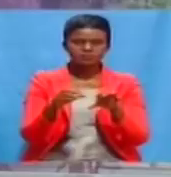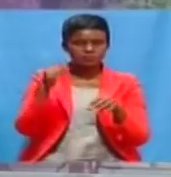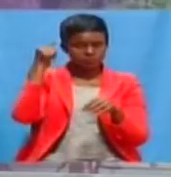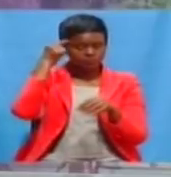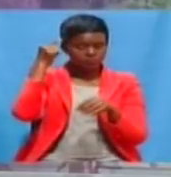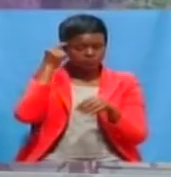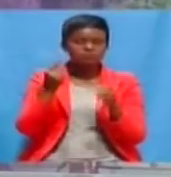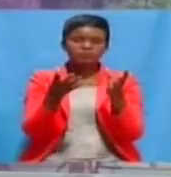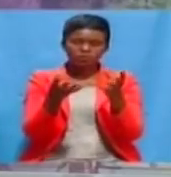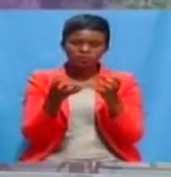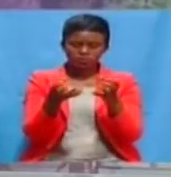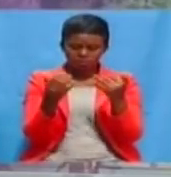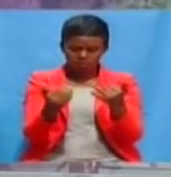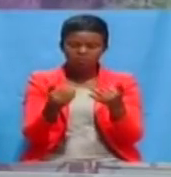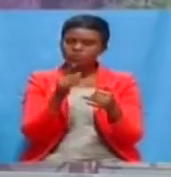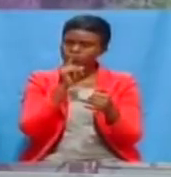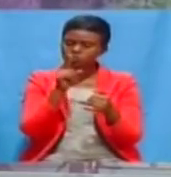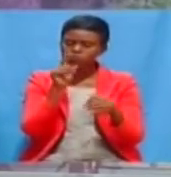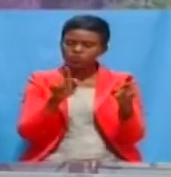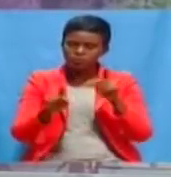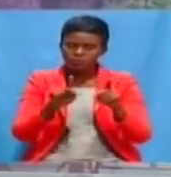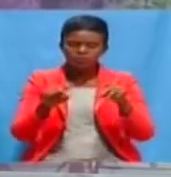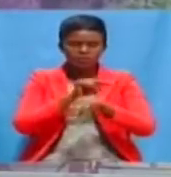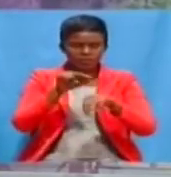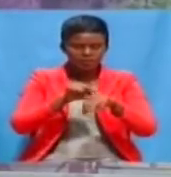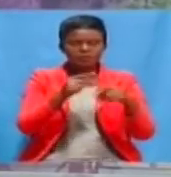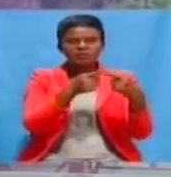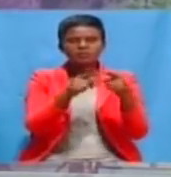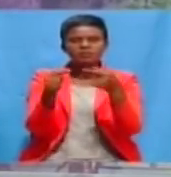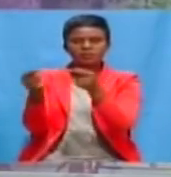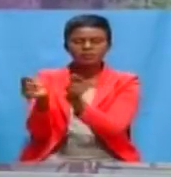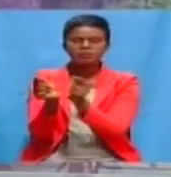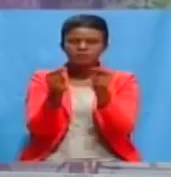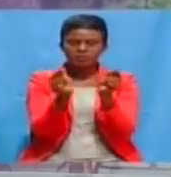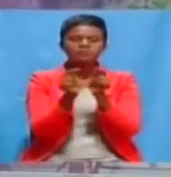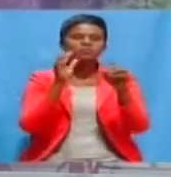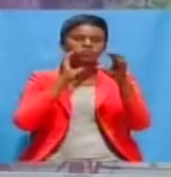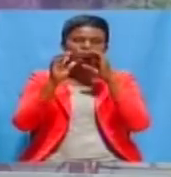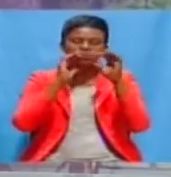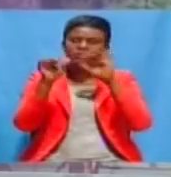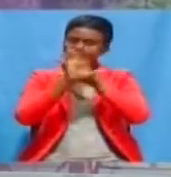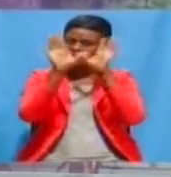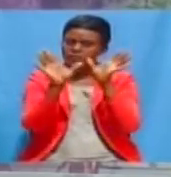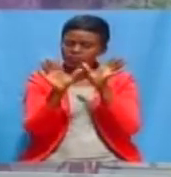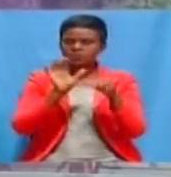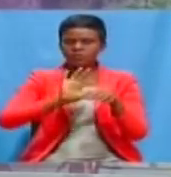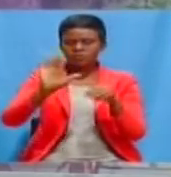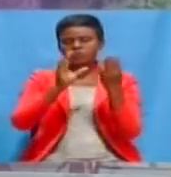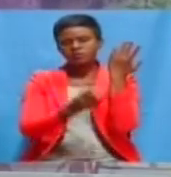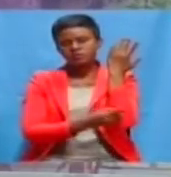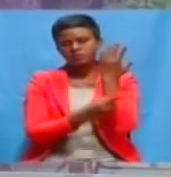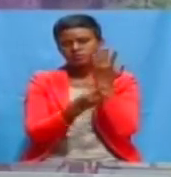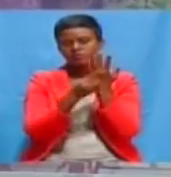government wants to ensure citizens in the nation and other stakeholders are effectively communicated to over its